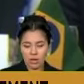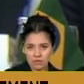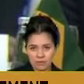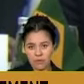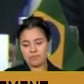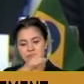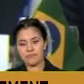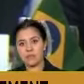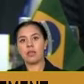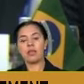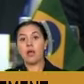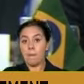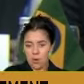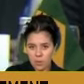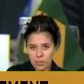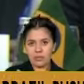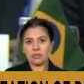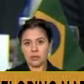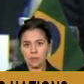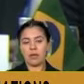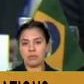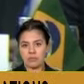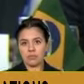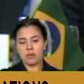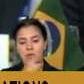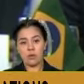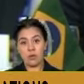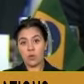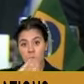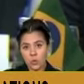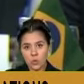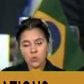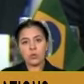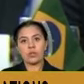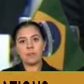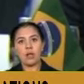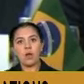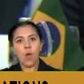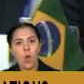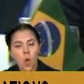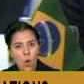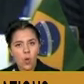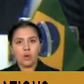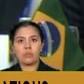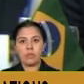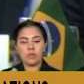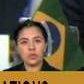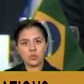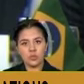inequality, sustainable development in its economic, social and environmental dimensions, and the reform of